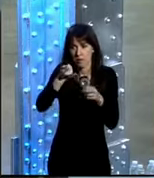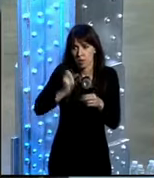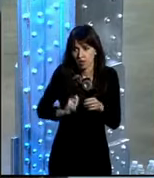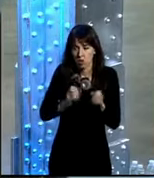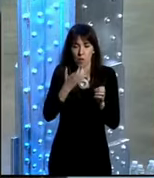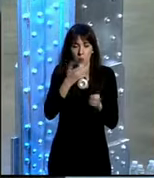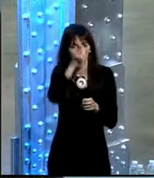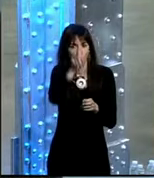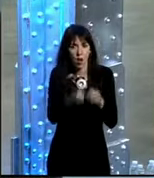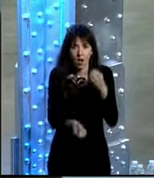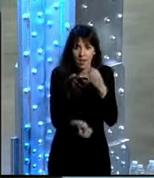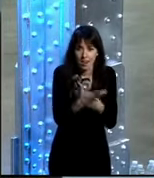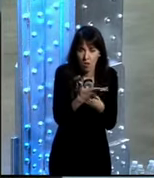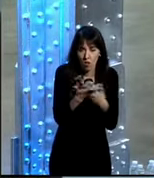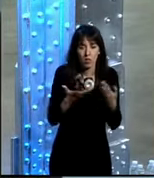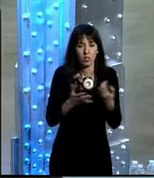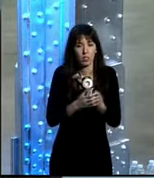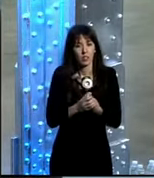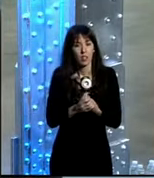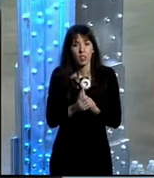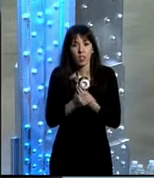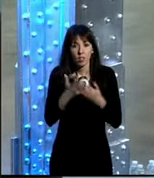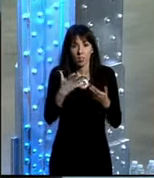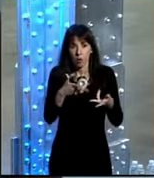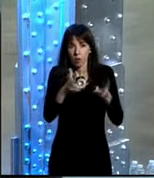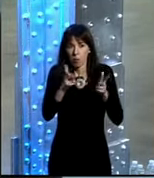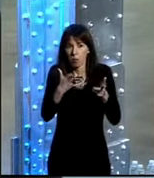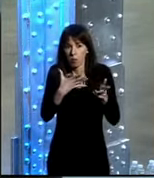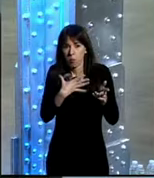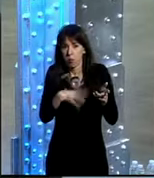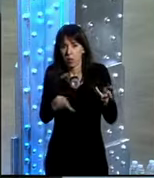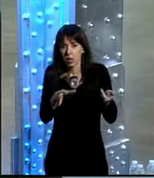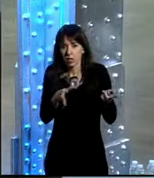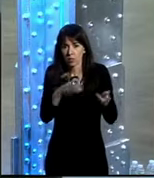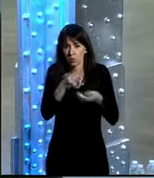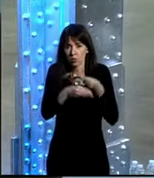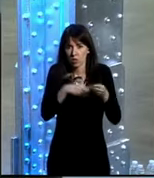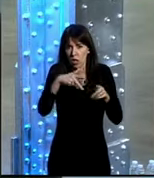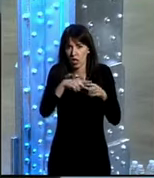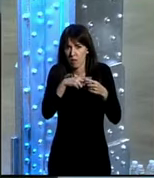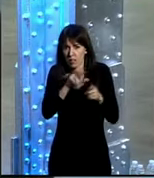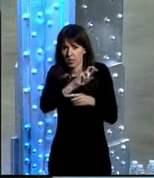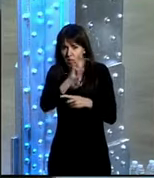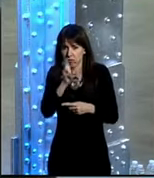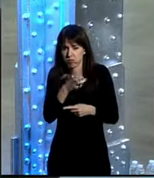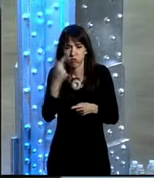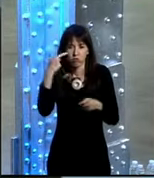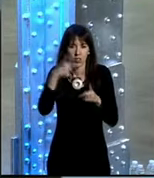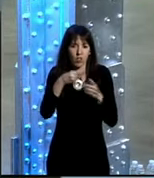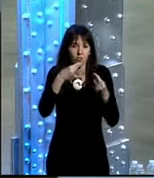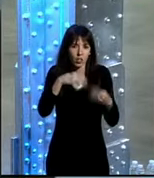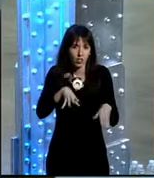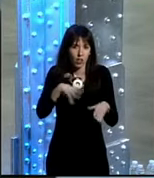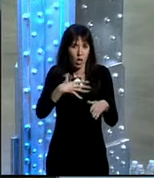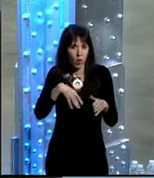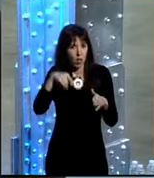at a professional level, I mean, creators, it allows those creators to use